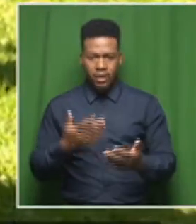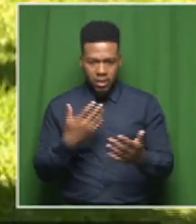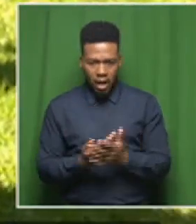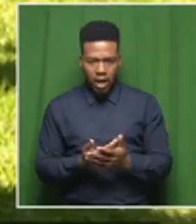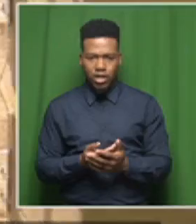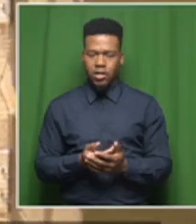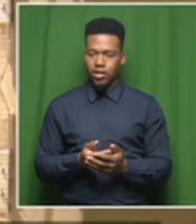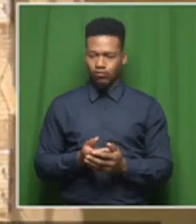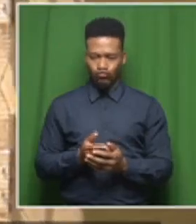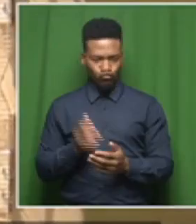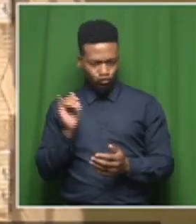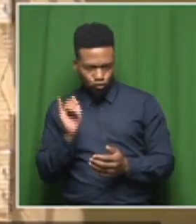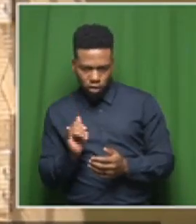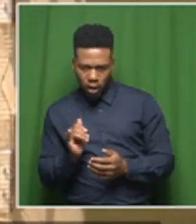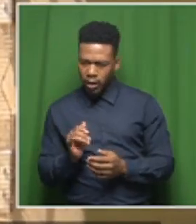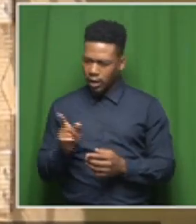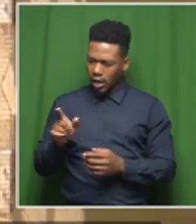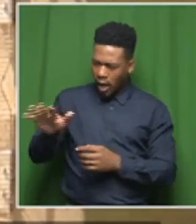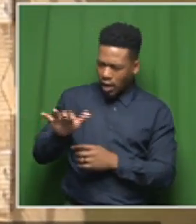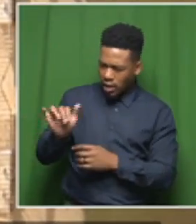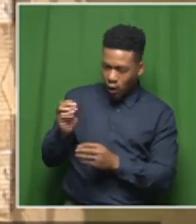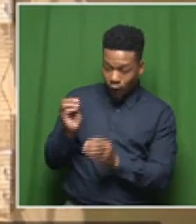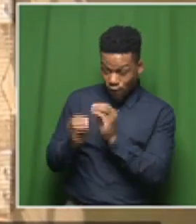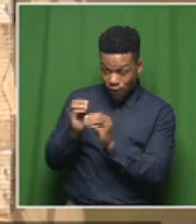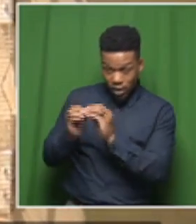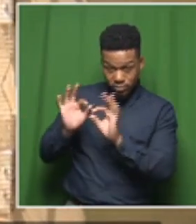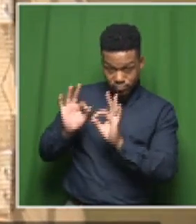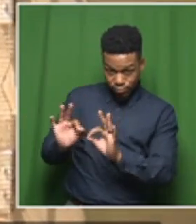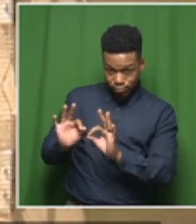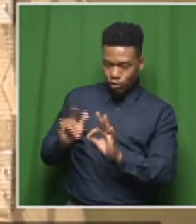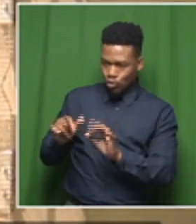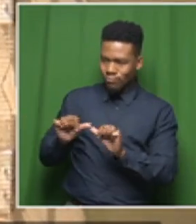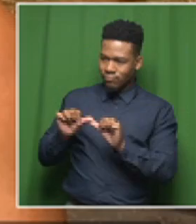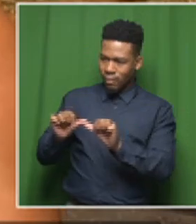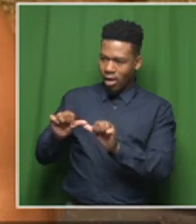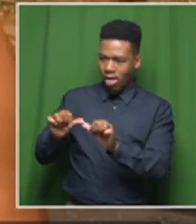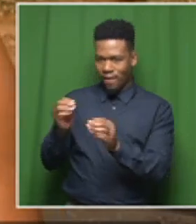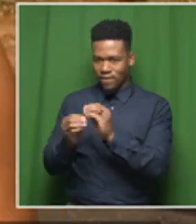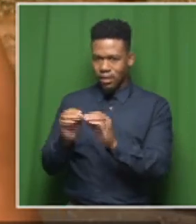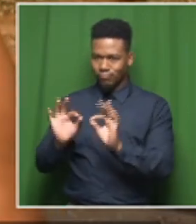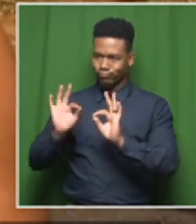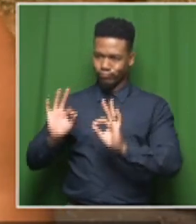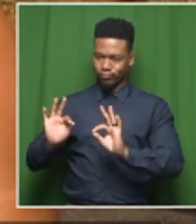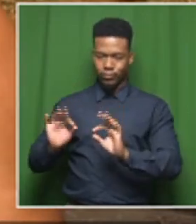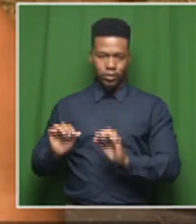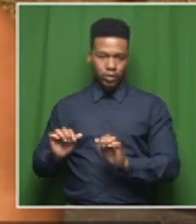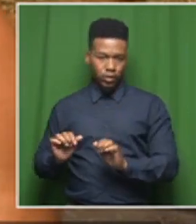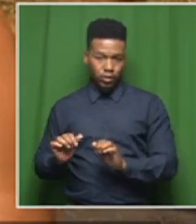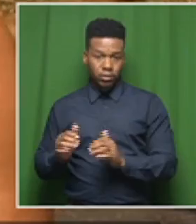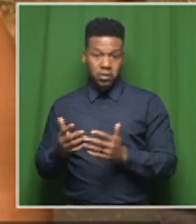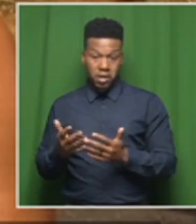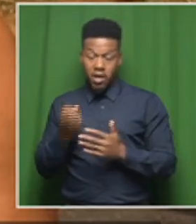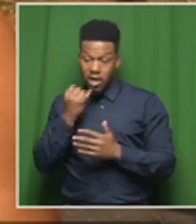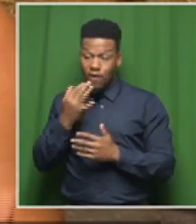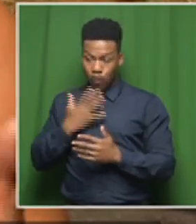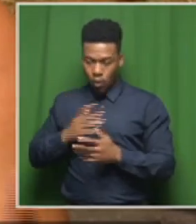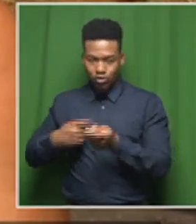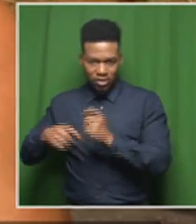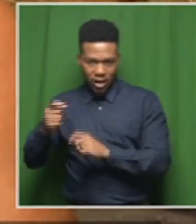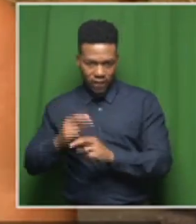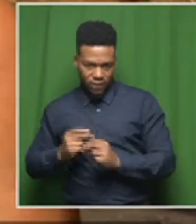did you renovate your place? Did you maintain your place? And that is very important. If you do want to sell